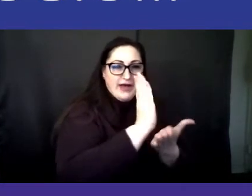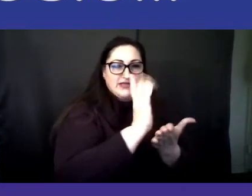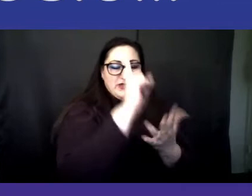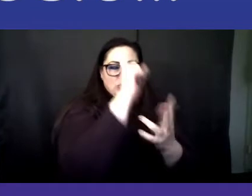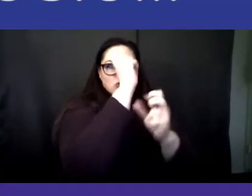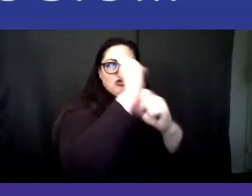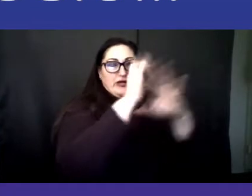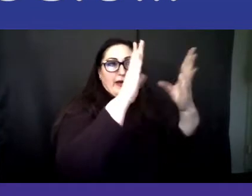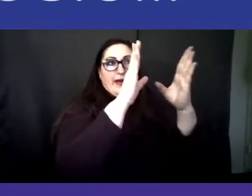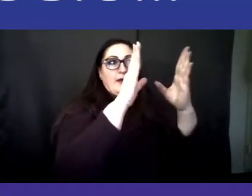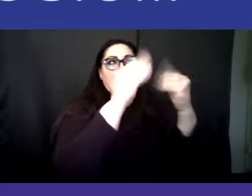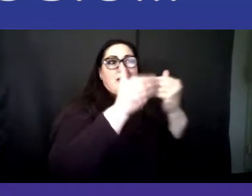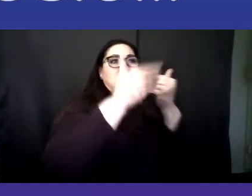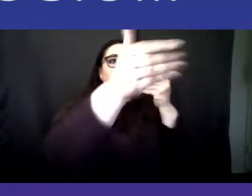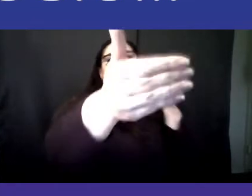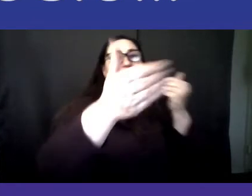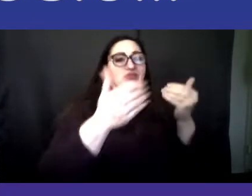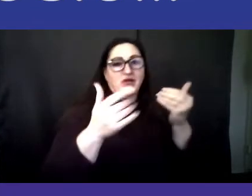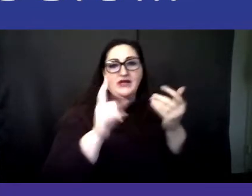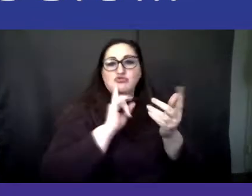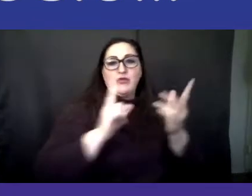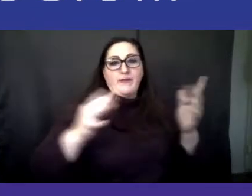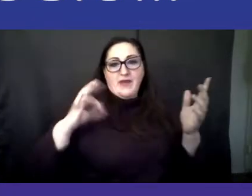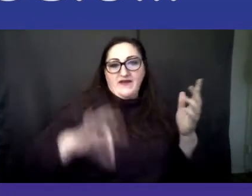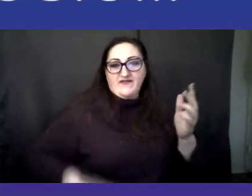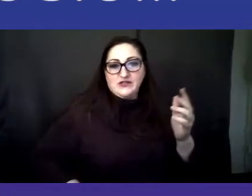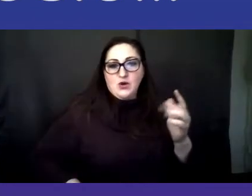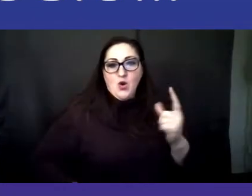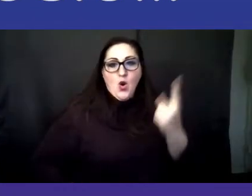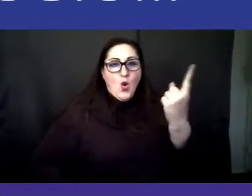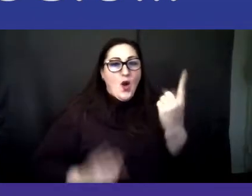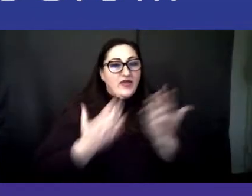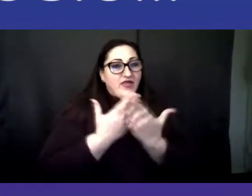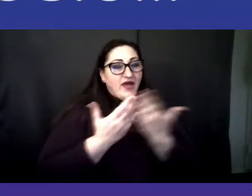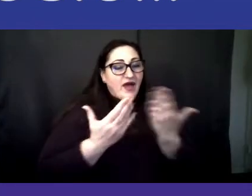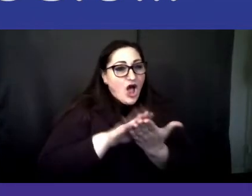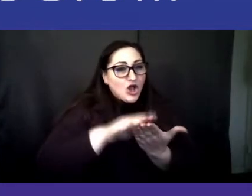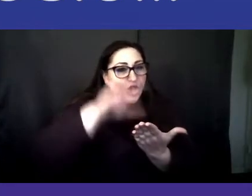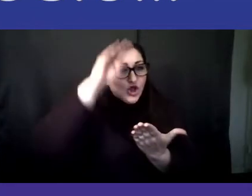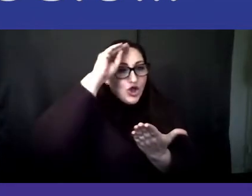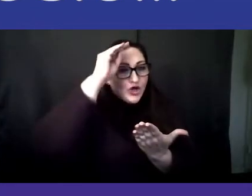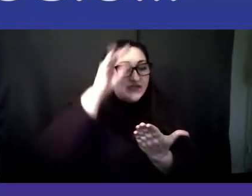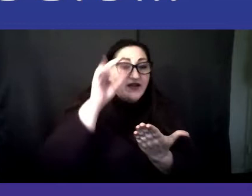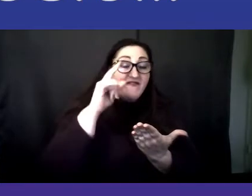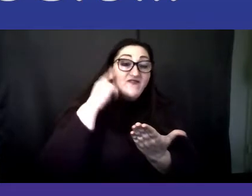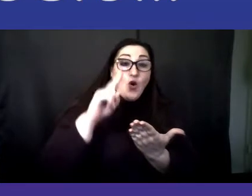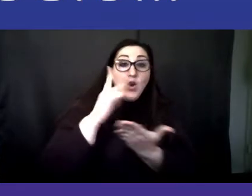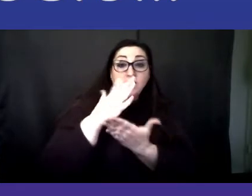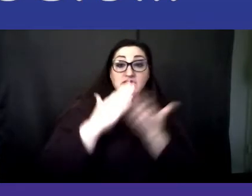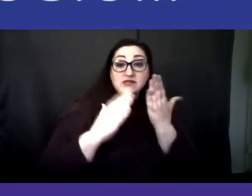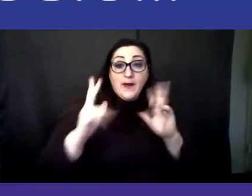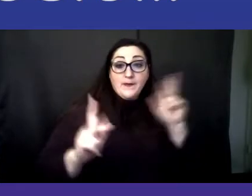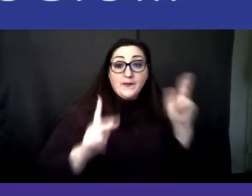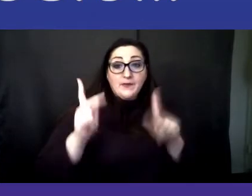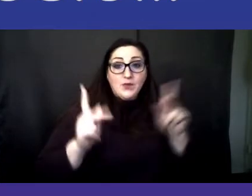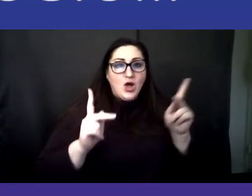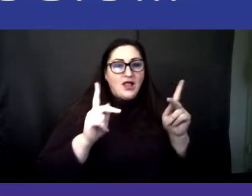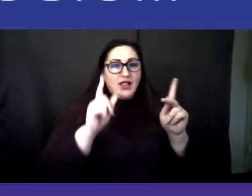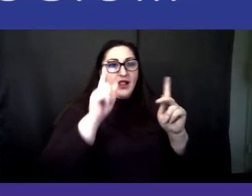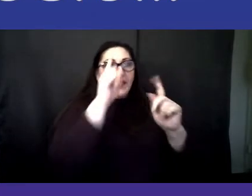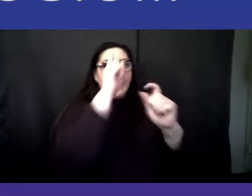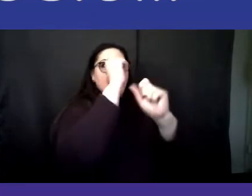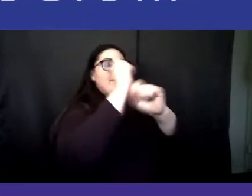that is super helpful. But one thing I've learned is that for some folks, that the kind of imagination of a future is